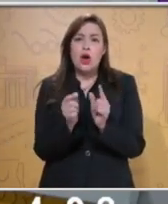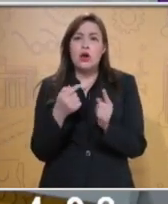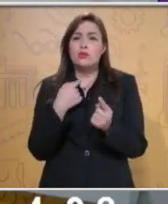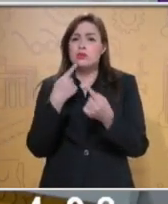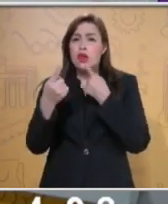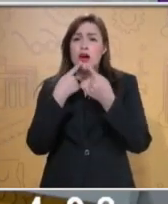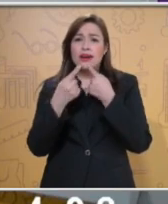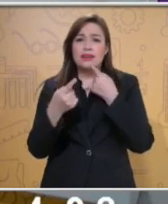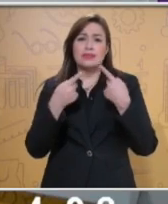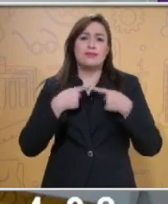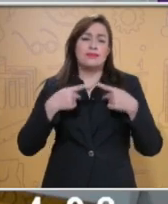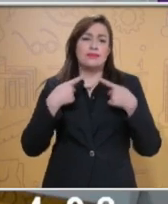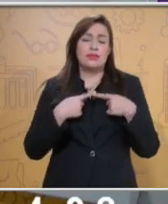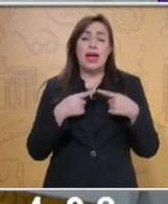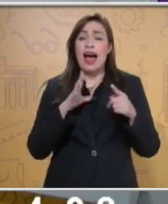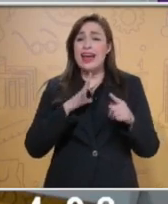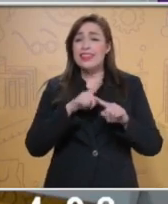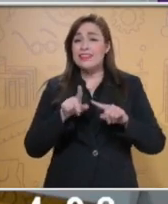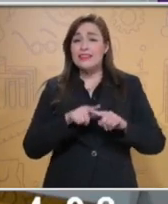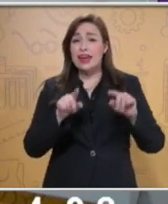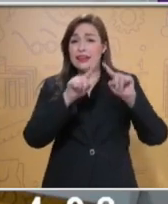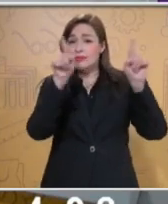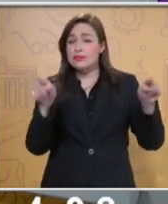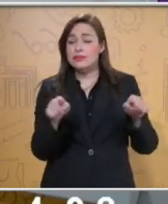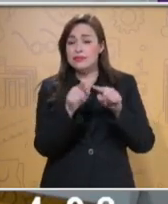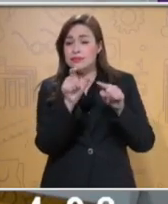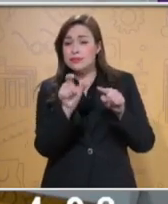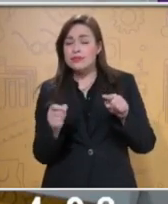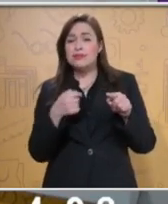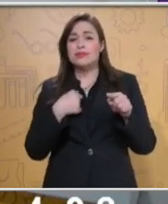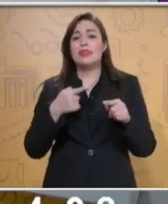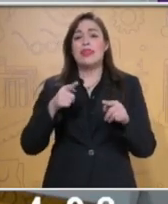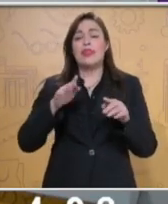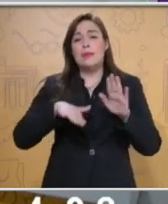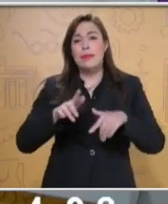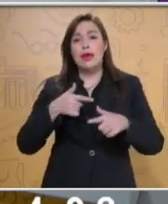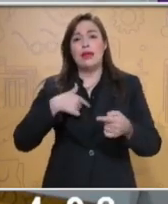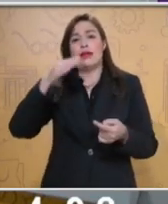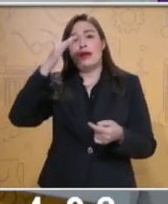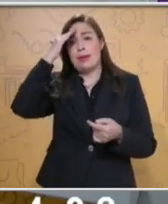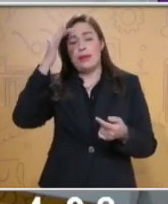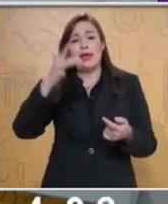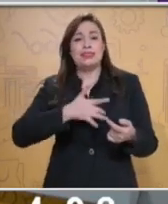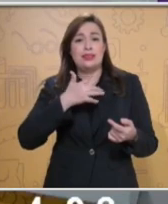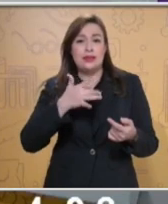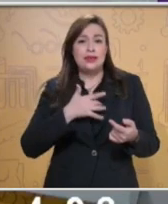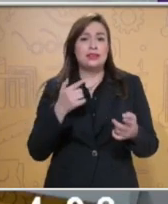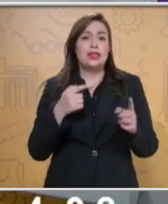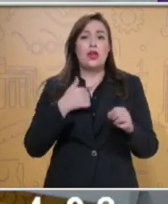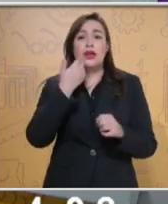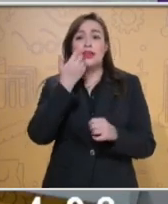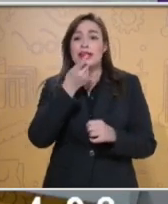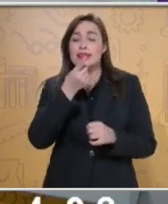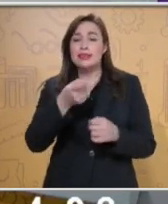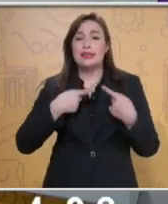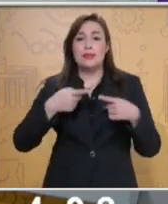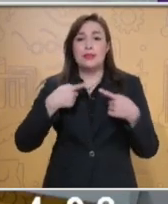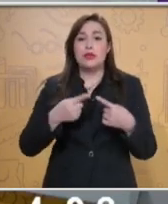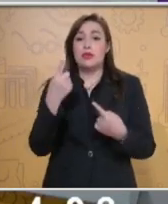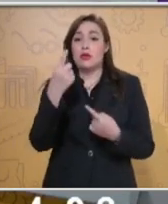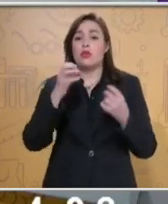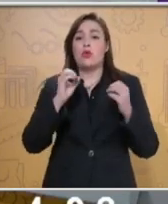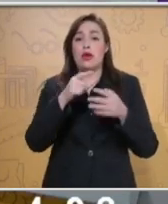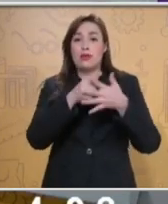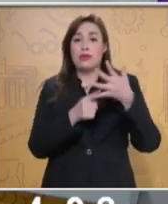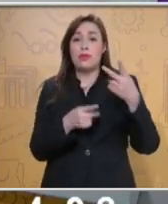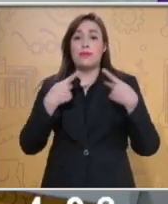top all the speech bubbles, okay? Then in the middle, we have a cloud. It is in gray color. Pay